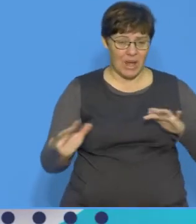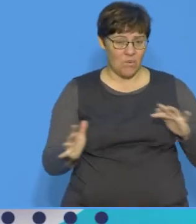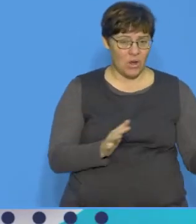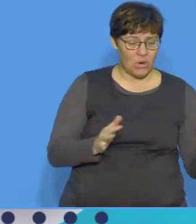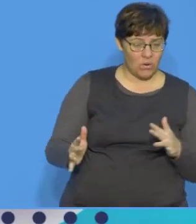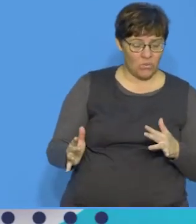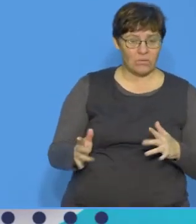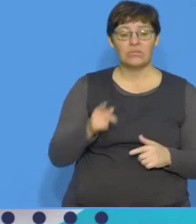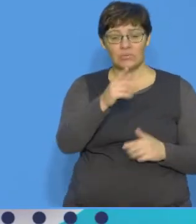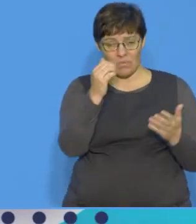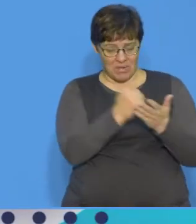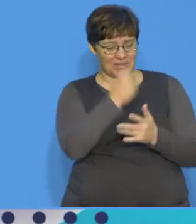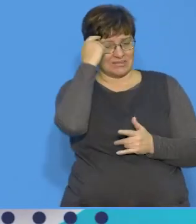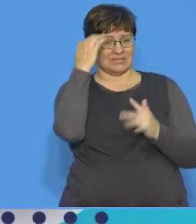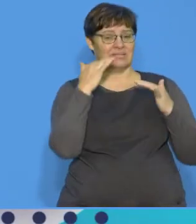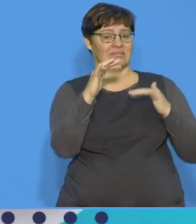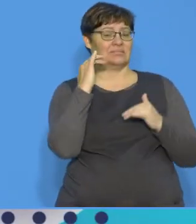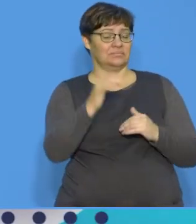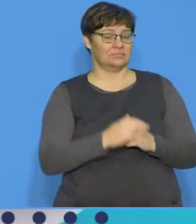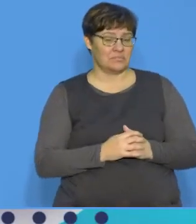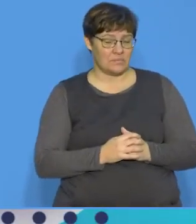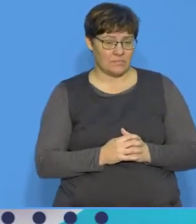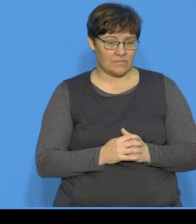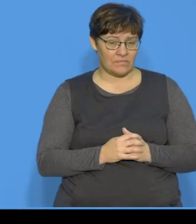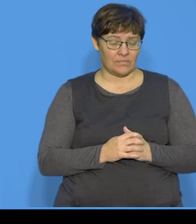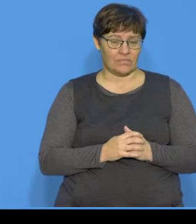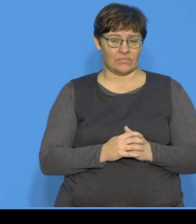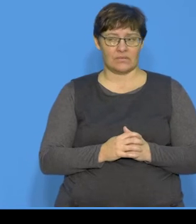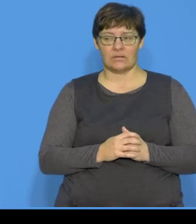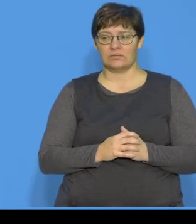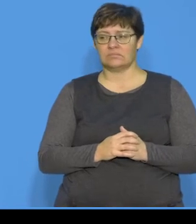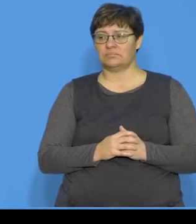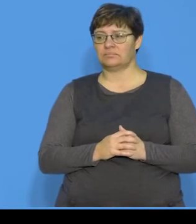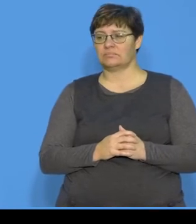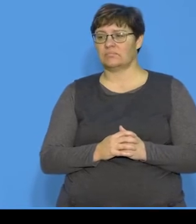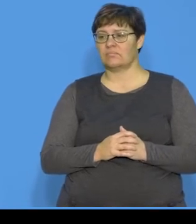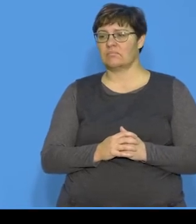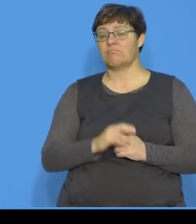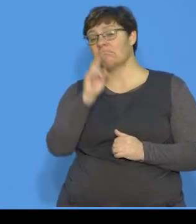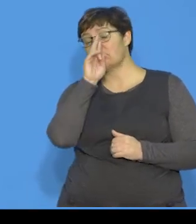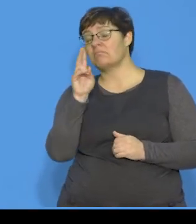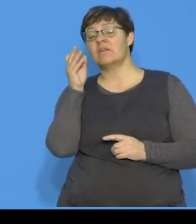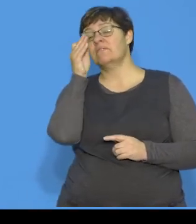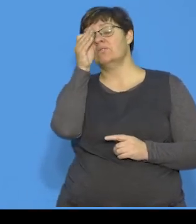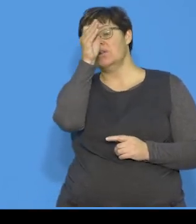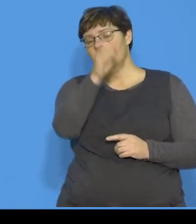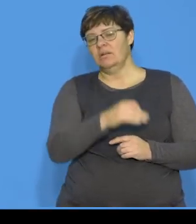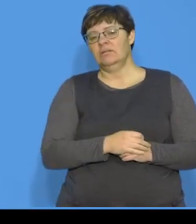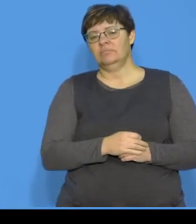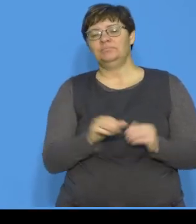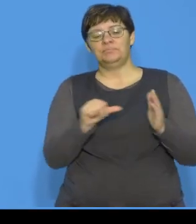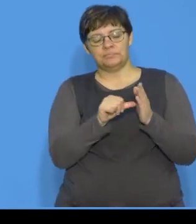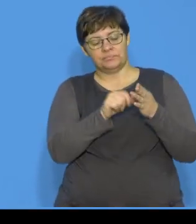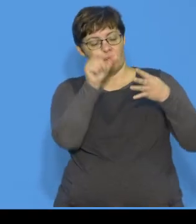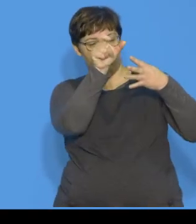that you need to think about very carefully. So, looking at the future, these are the